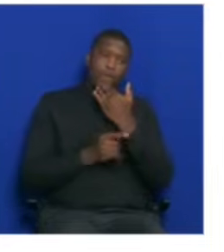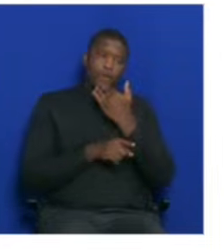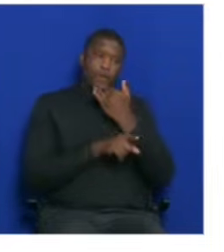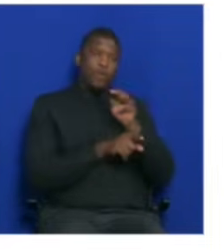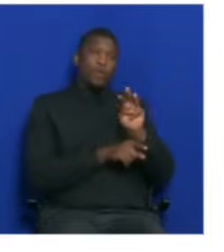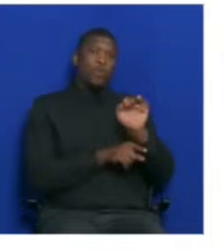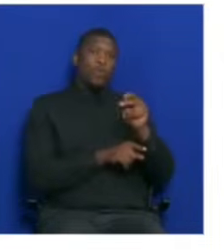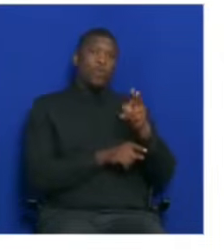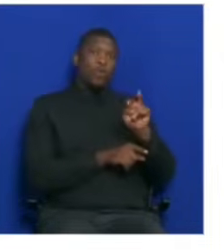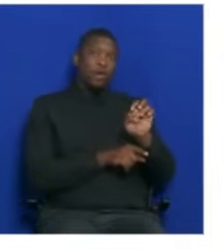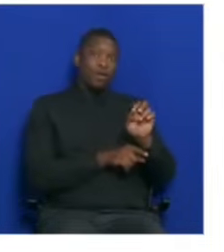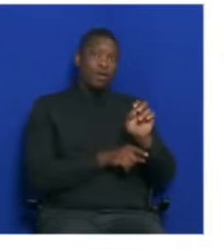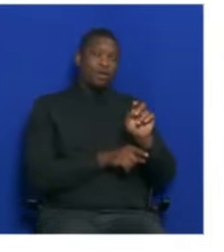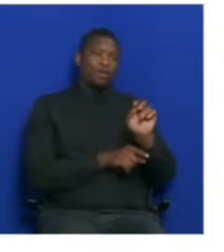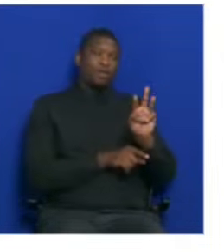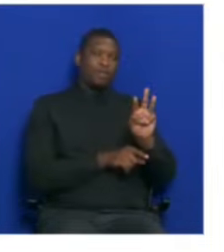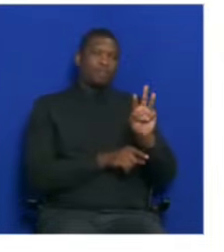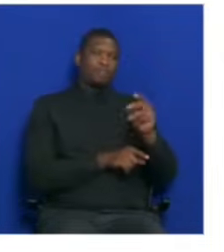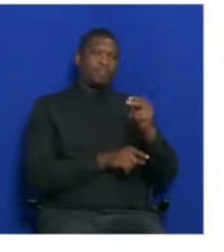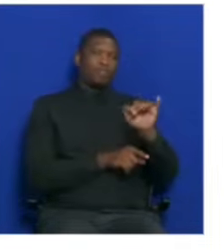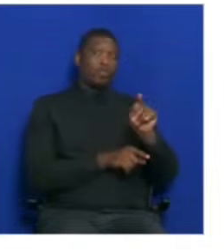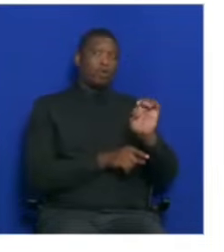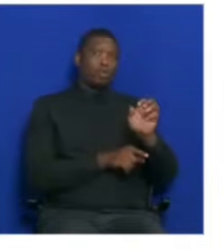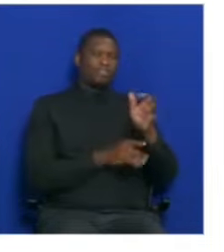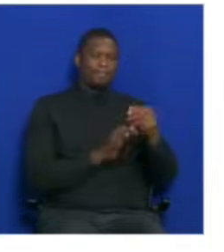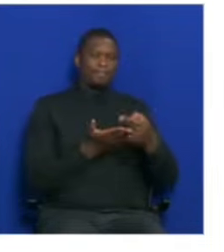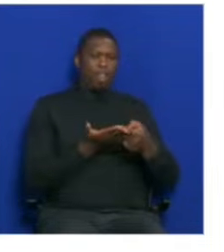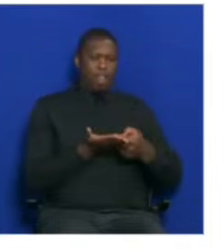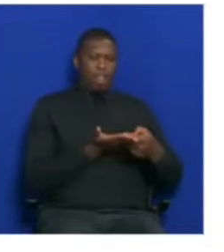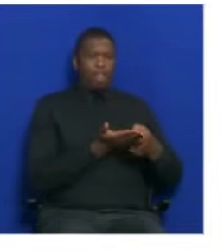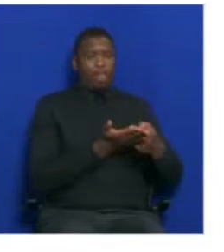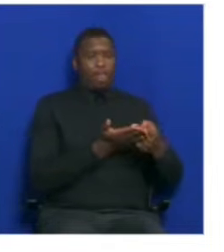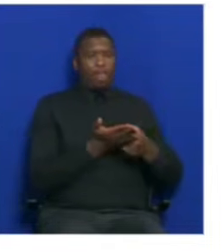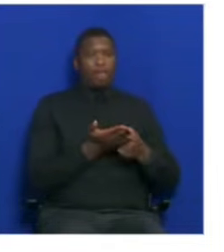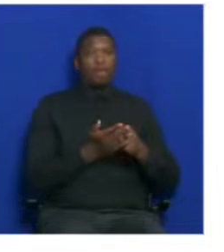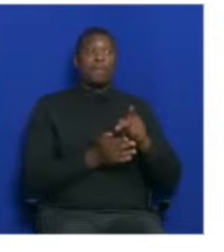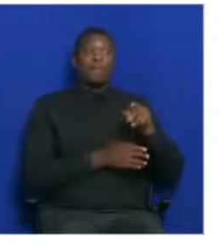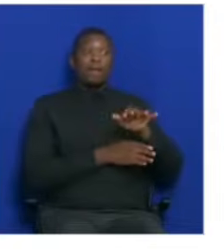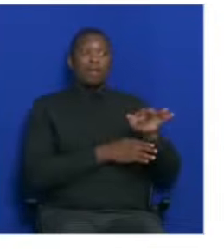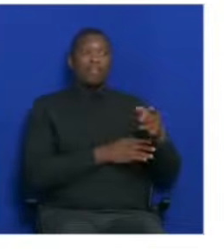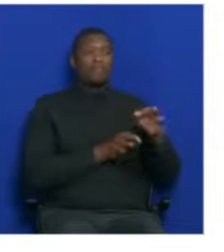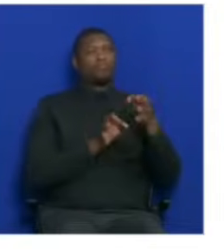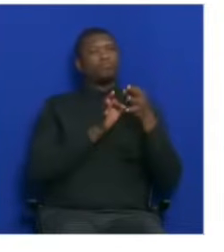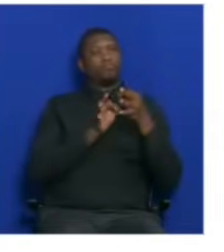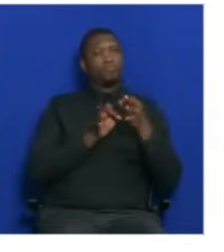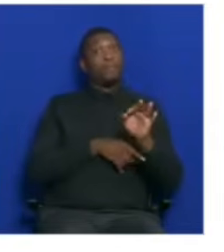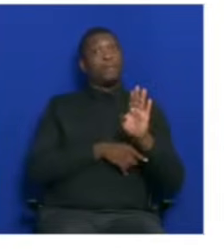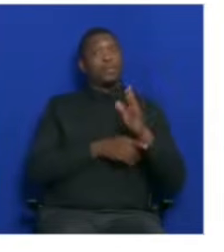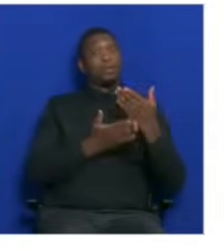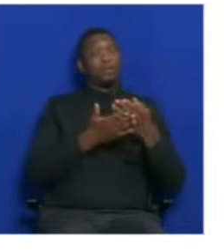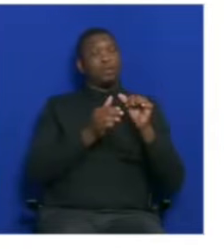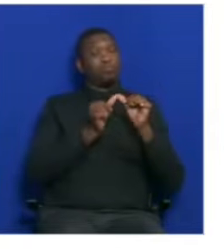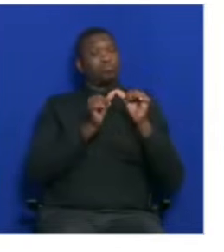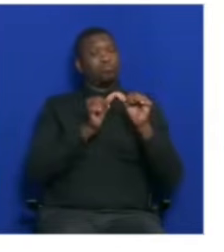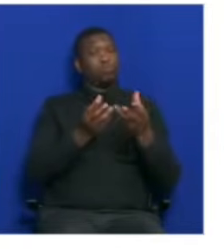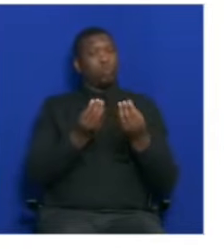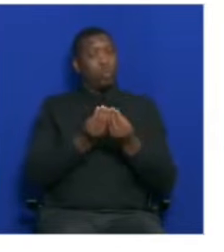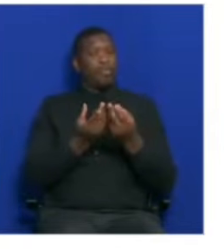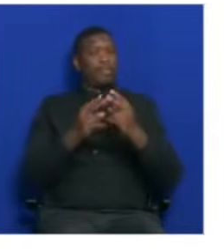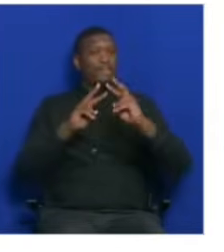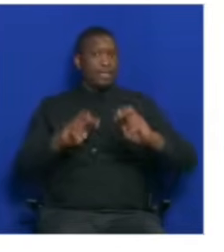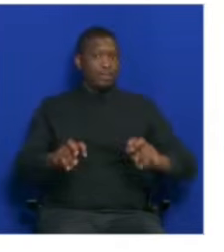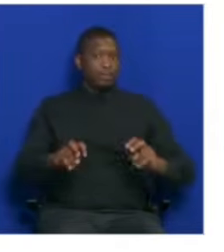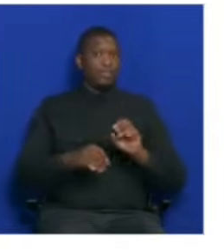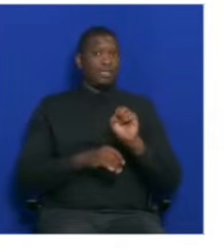investigation that needs to proceed. Paramount indicated that Belachan can continue with the investigation. Sesoko stated the sentiments